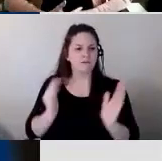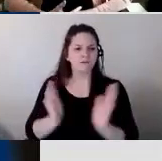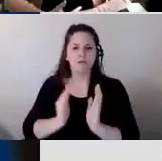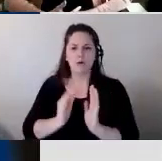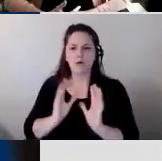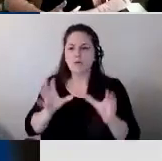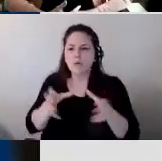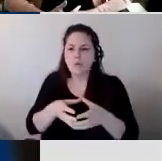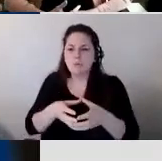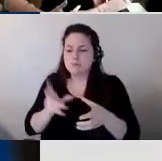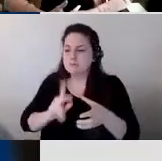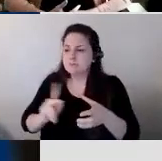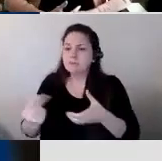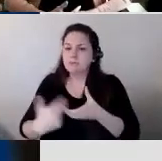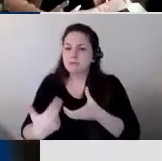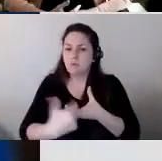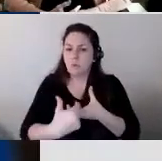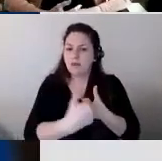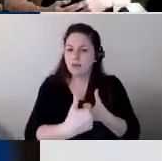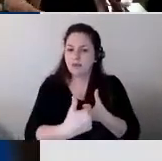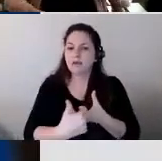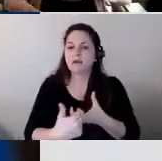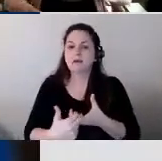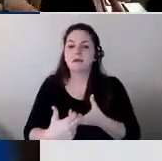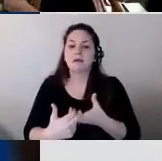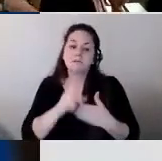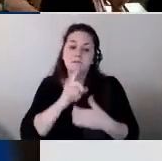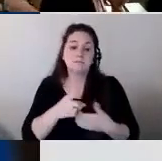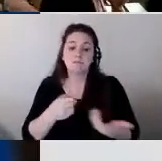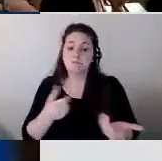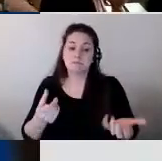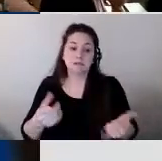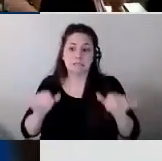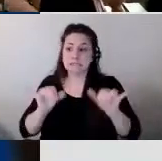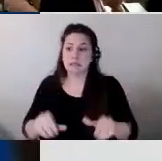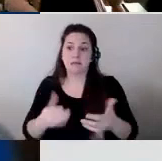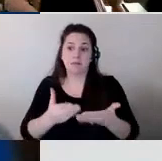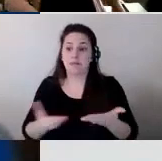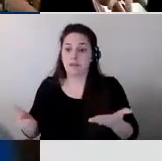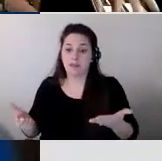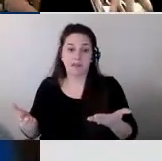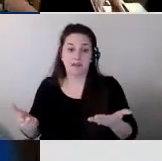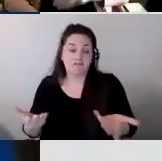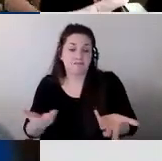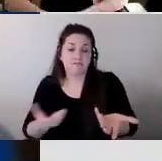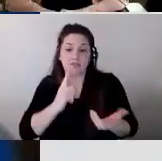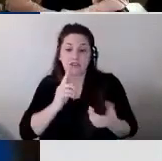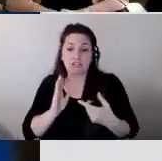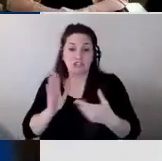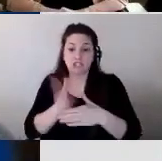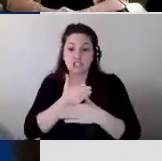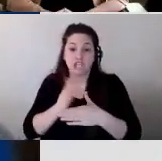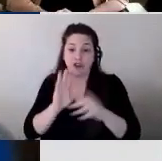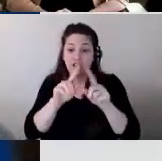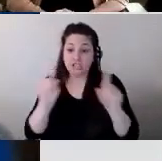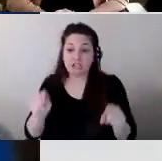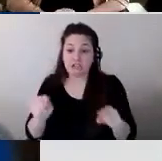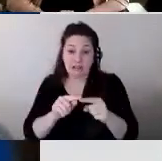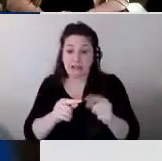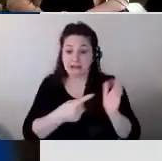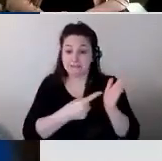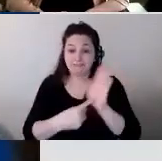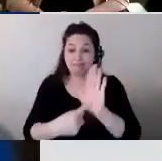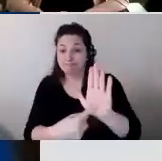will be joining you, and you will be essentially doing the same thing, essentially sharing screen as Isaac has just